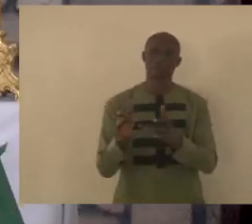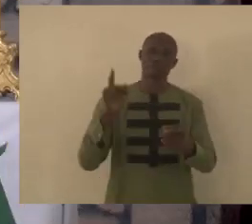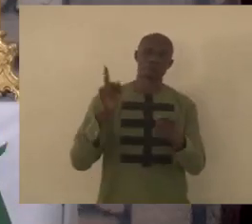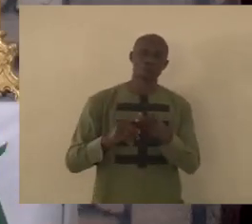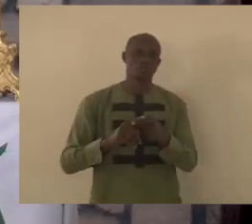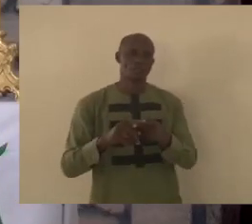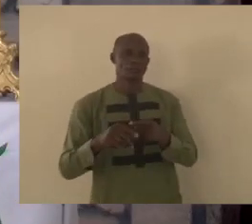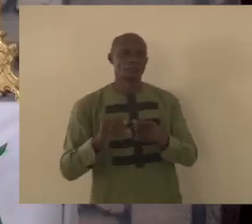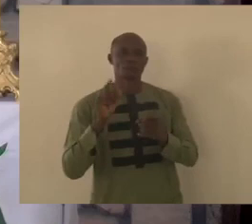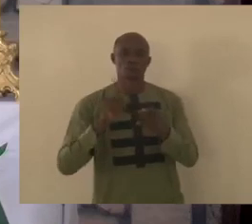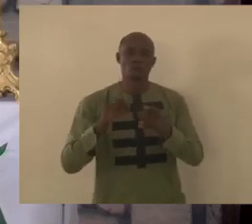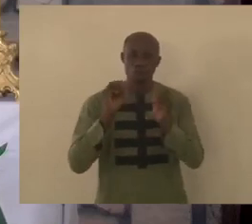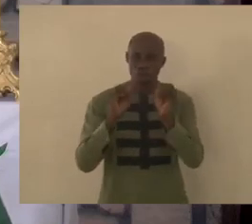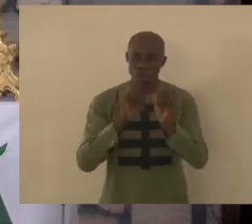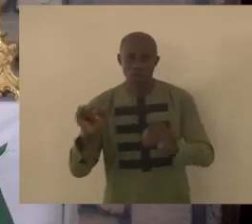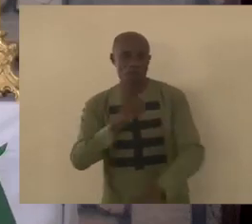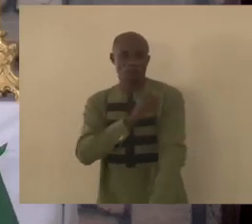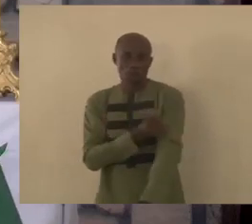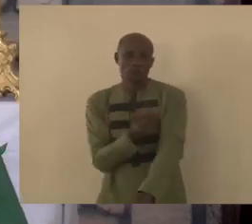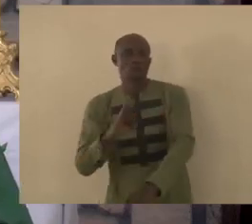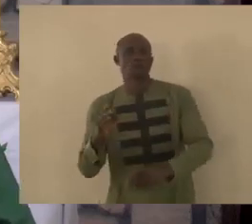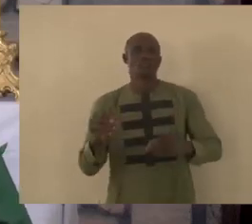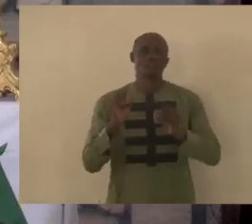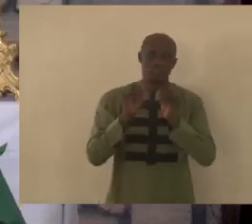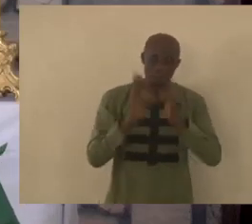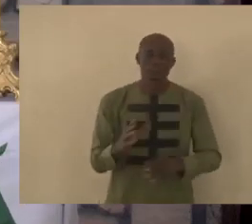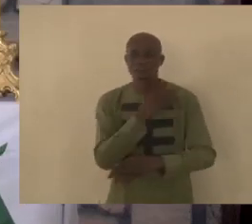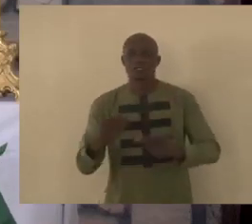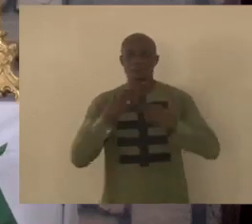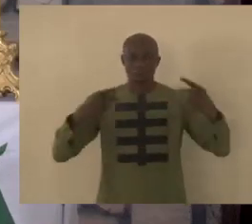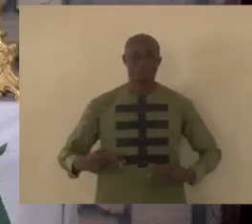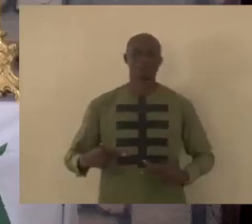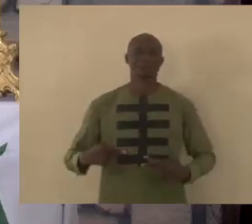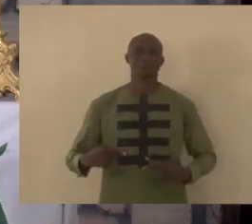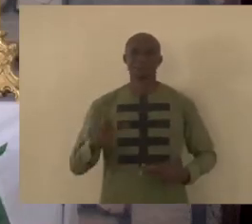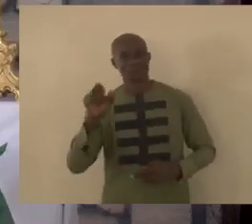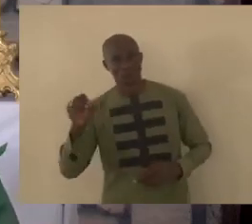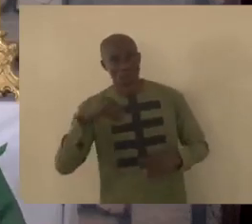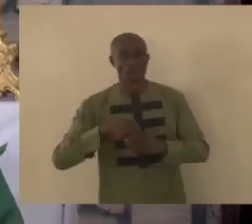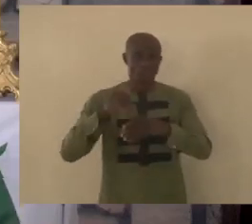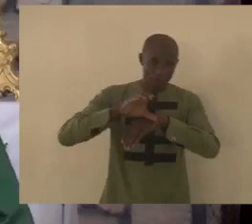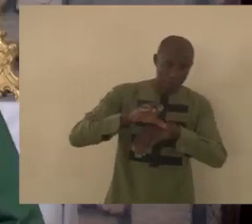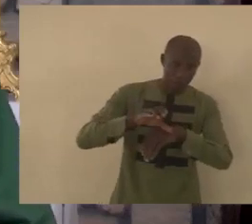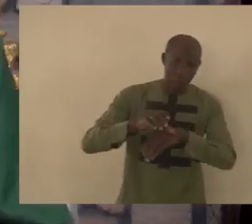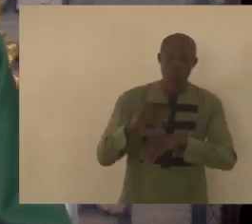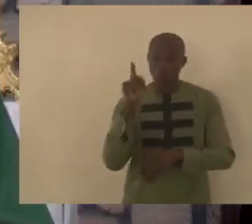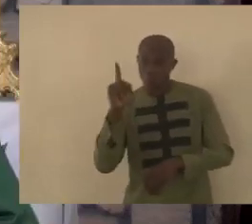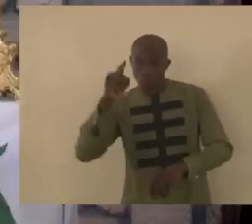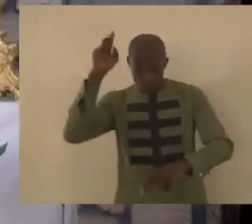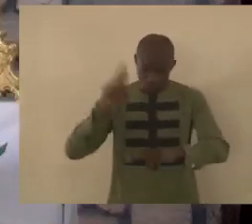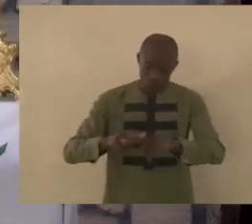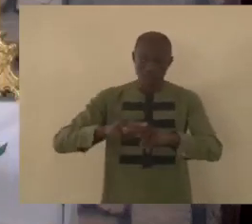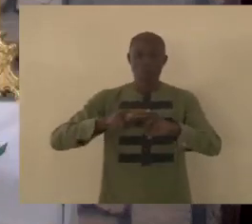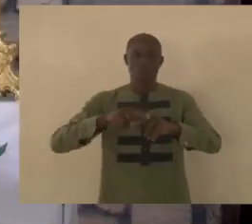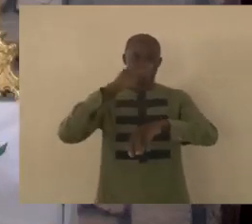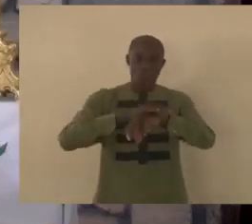by Jesus to appeal to the teaching authority of the scribes and Pharisees. So in the synagogue, the one who sits